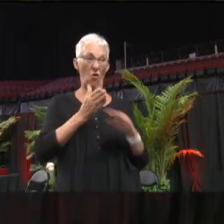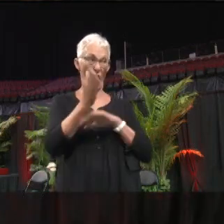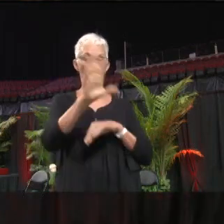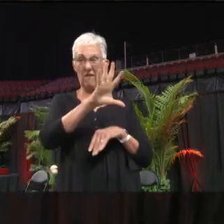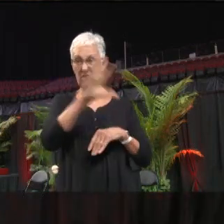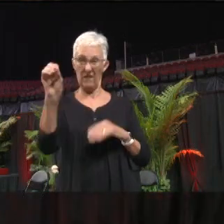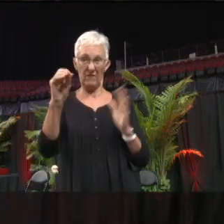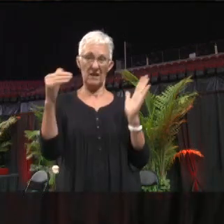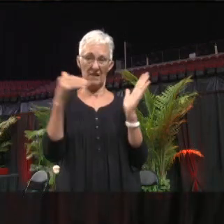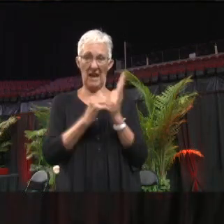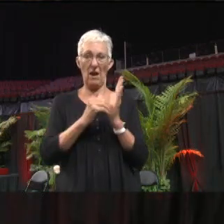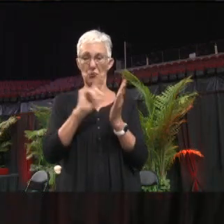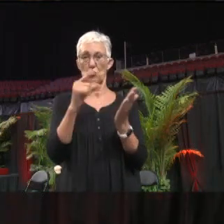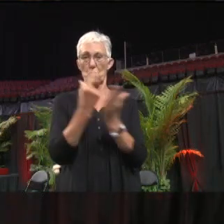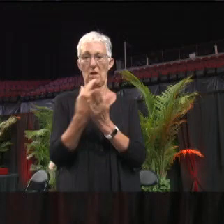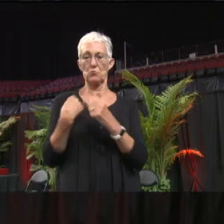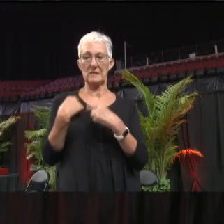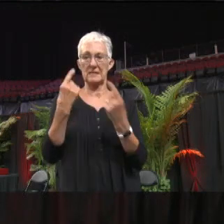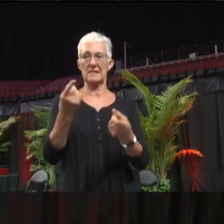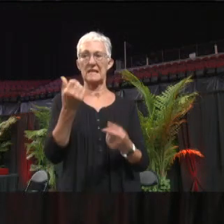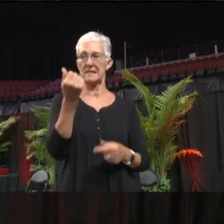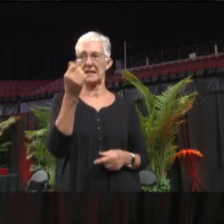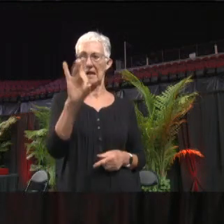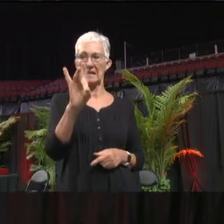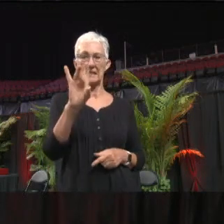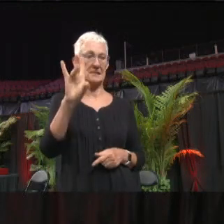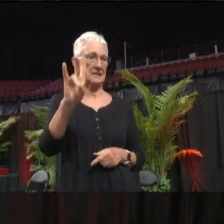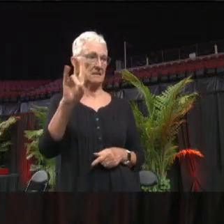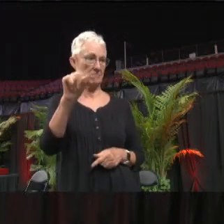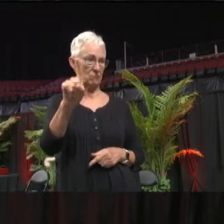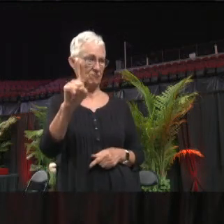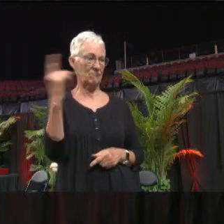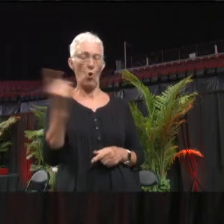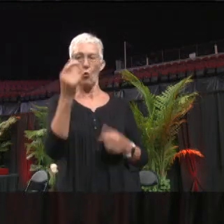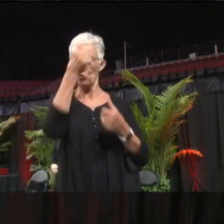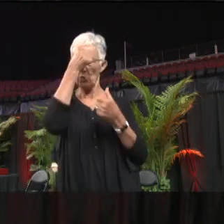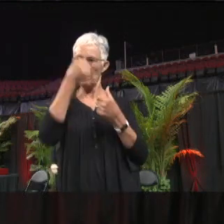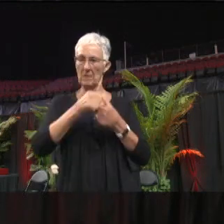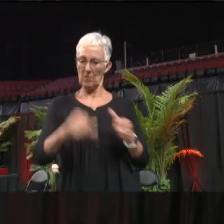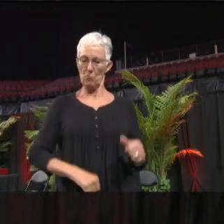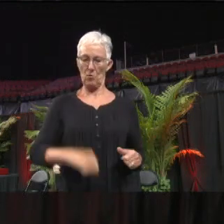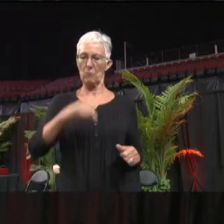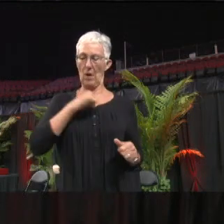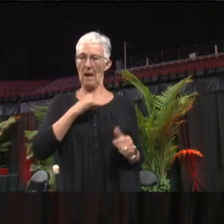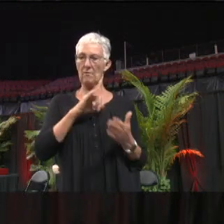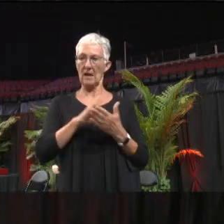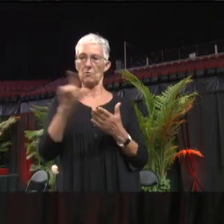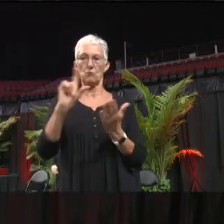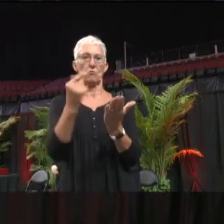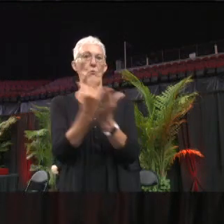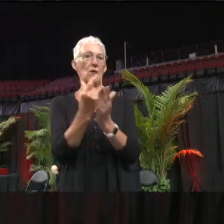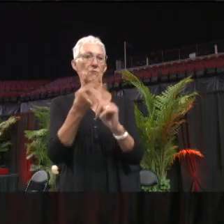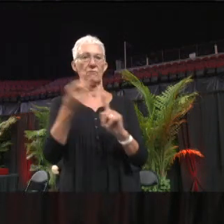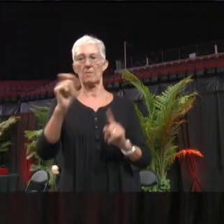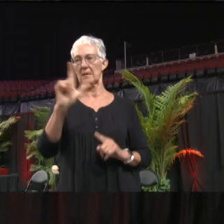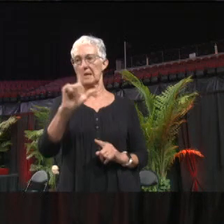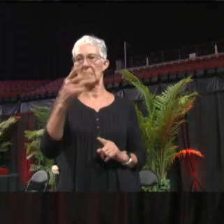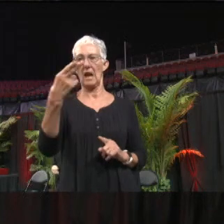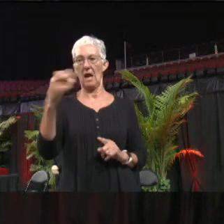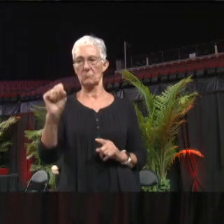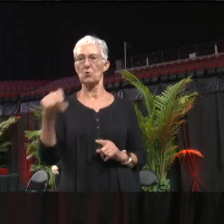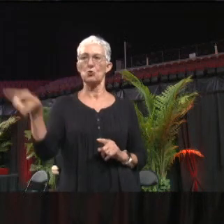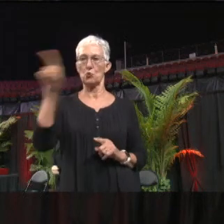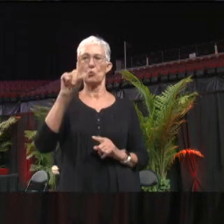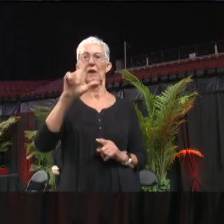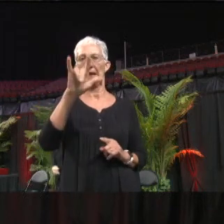since 1871. Always remember to be proud that you have been a Lincoln High Link. I'm very proud of